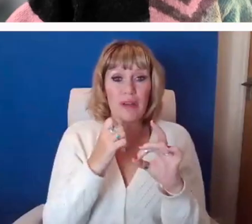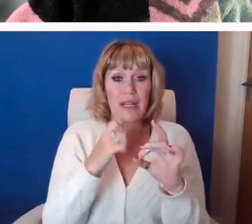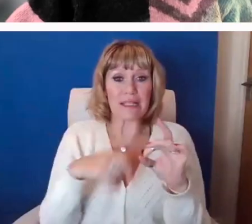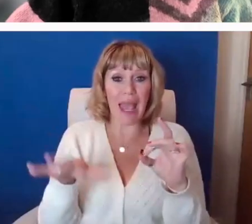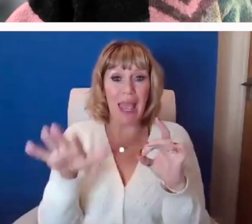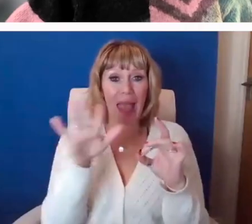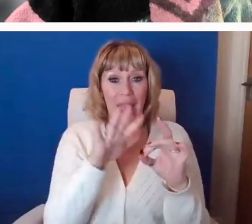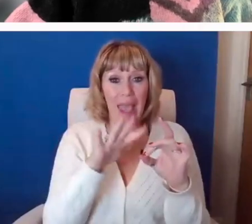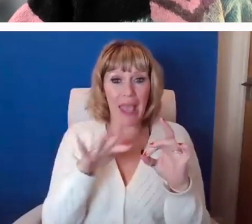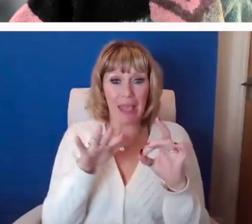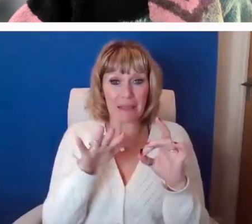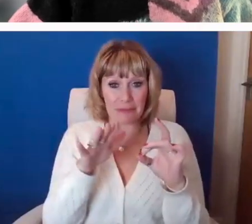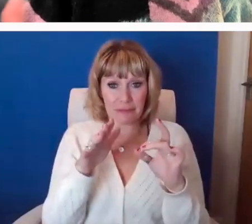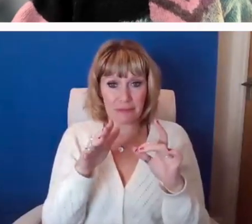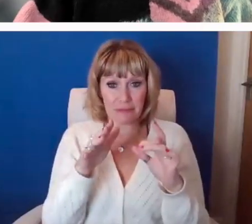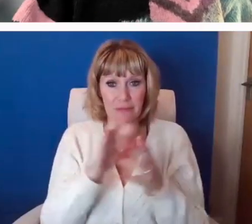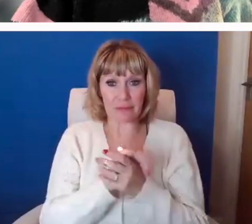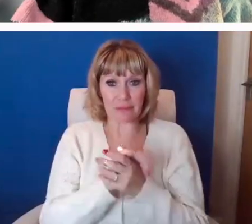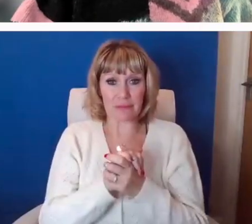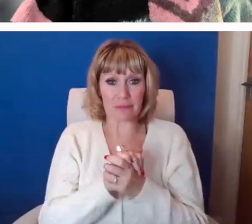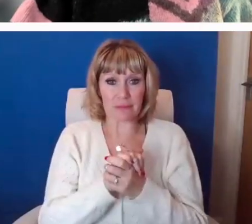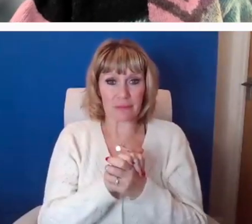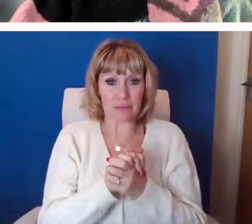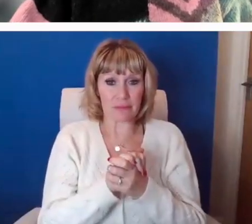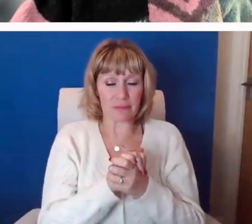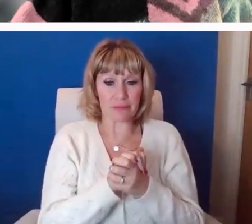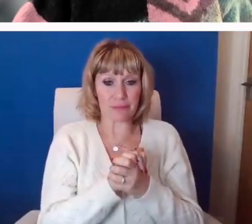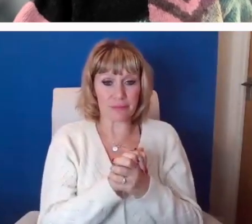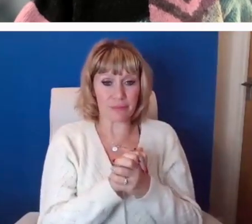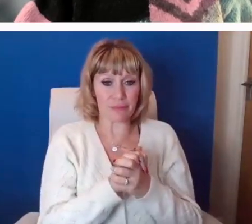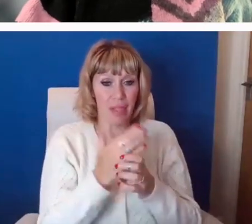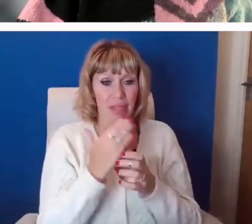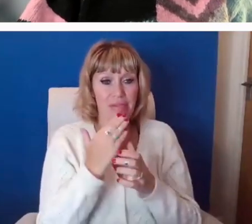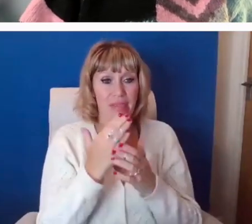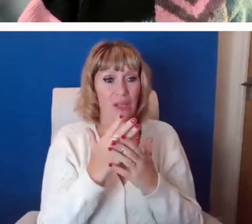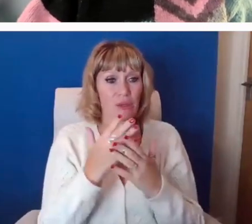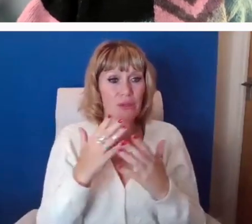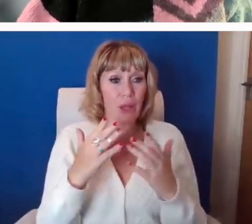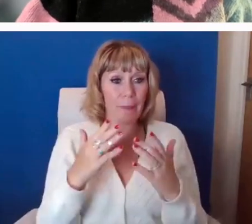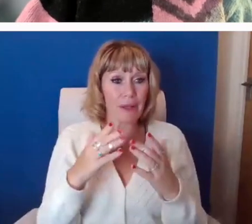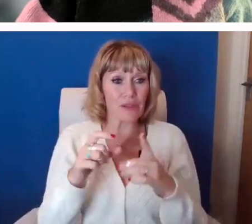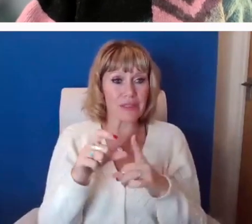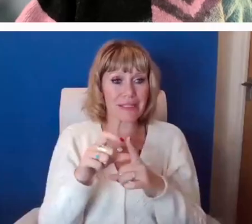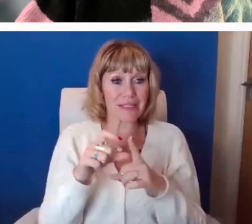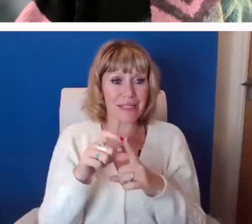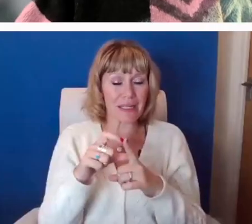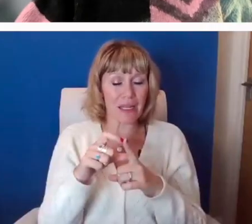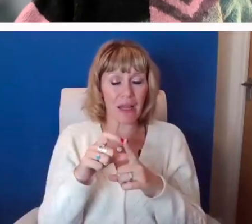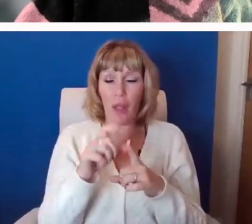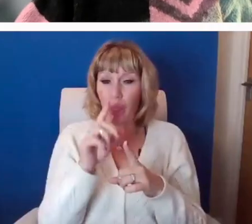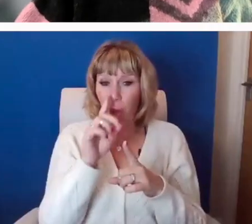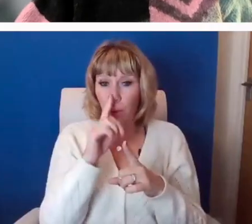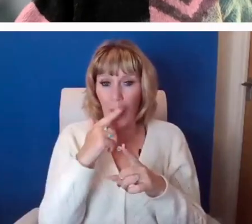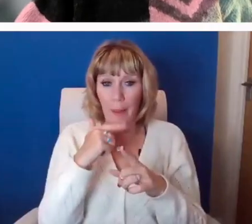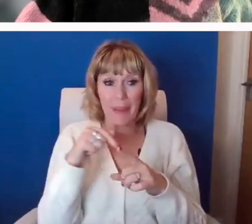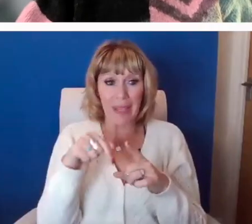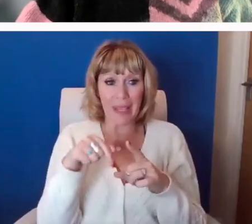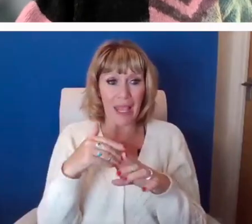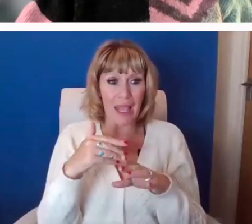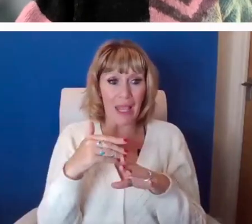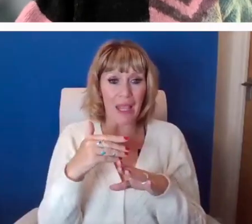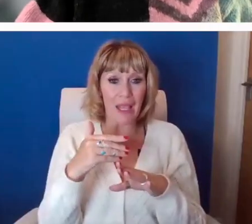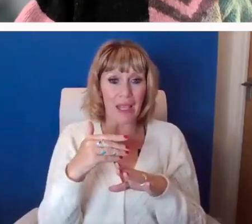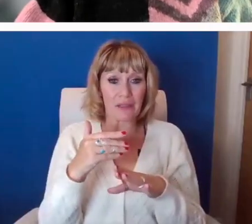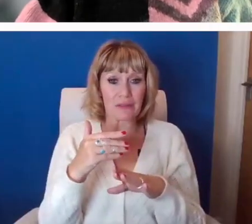white background. Thank you very much to Nina Colson, who can't be here tonight due to illness, for writing all of the